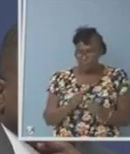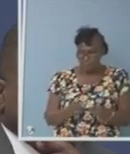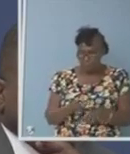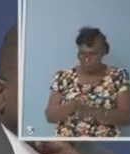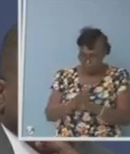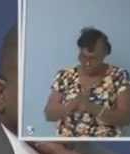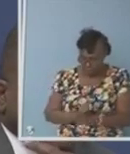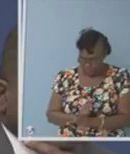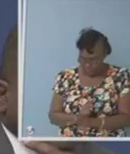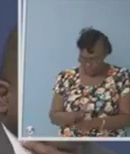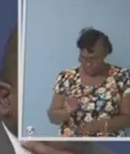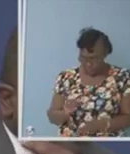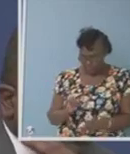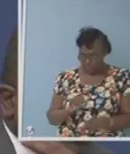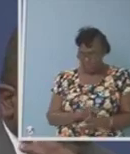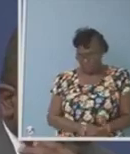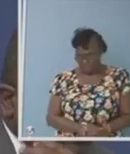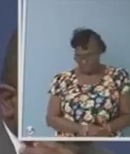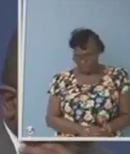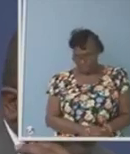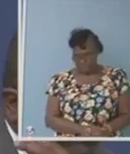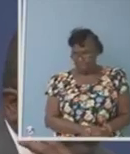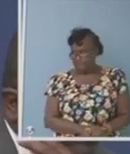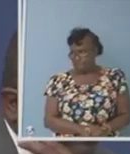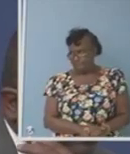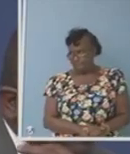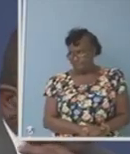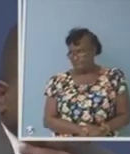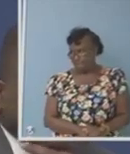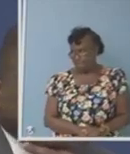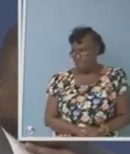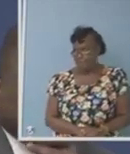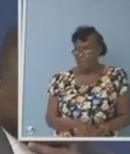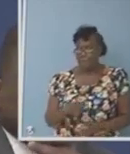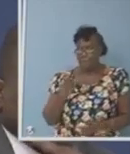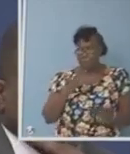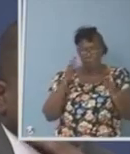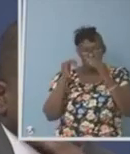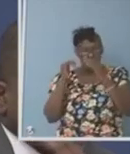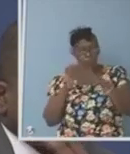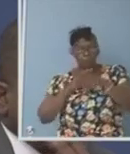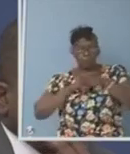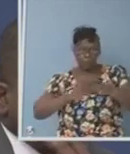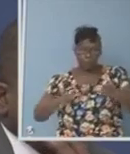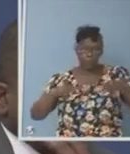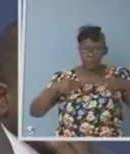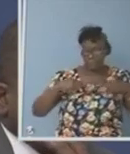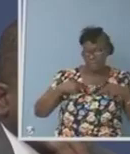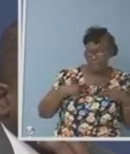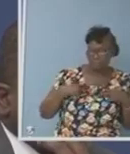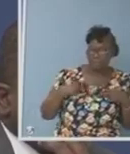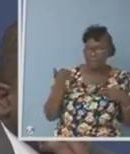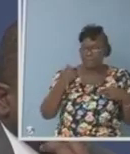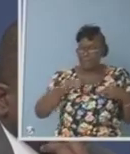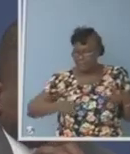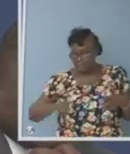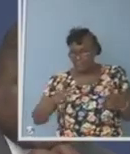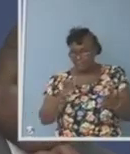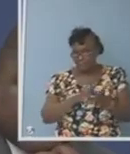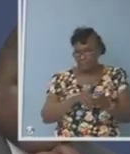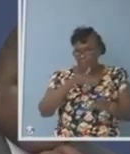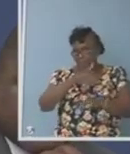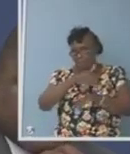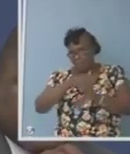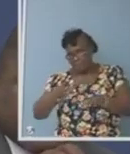hold those persons. We hope that we do not have any cases that we would have to send